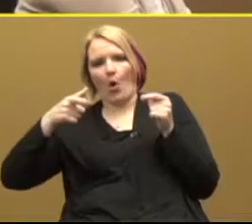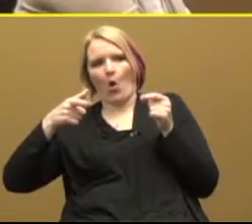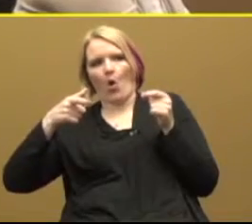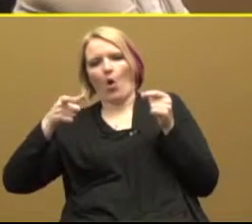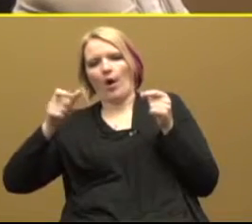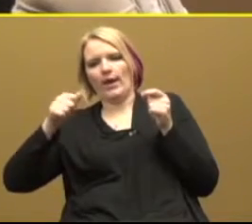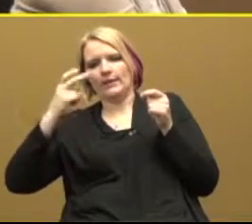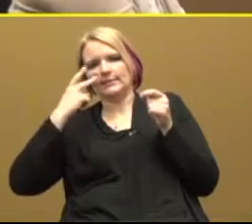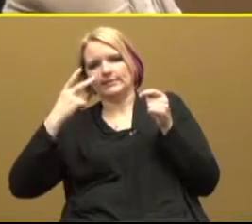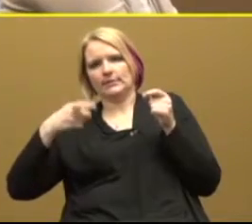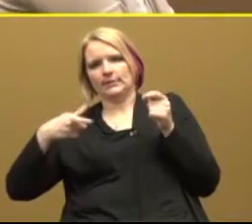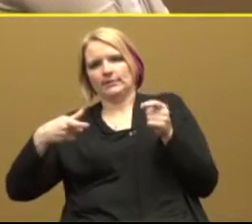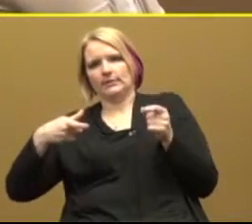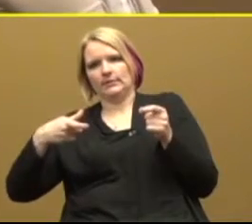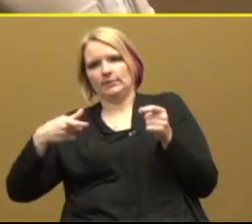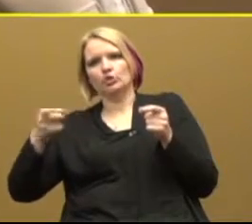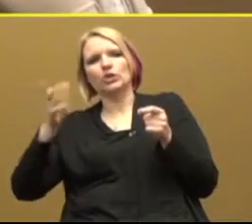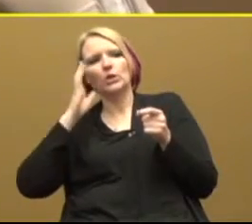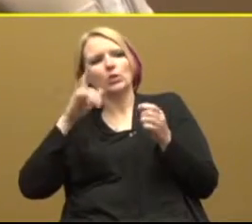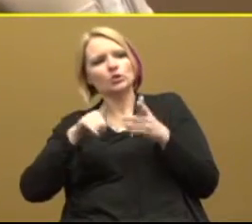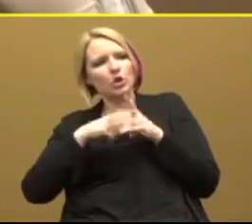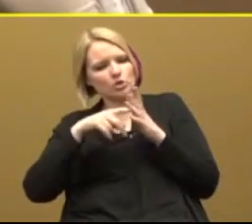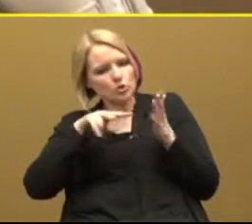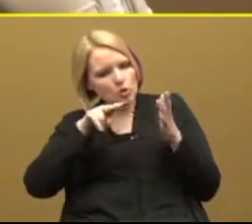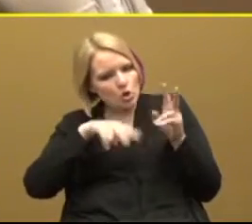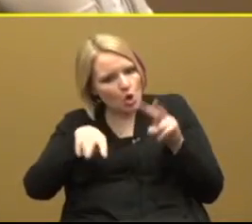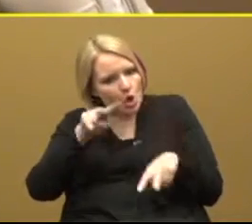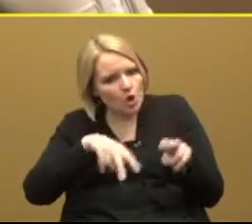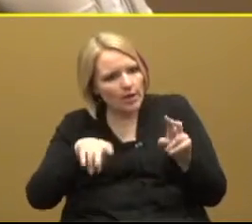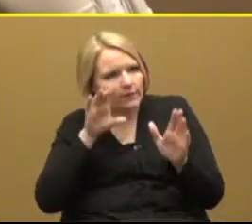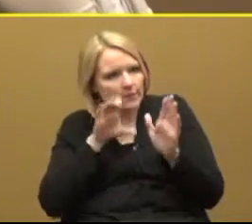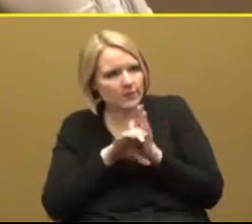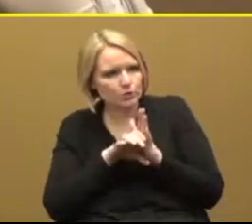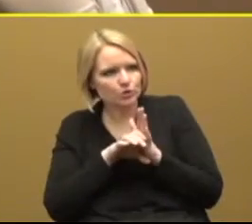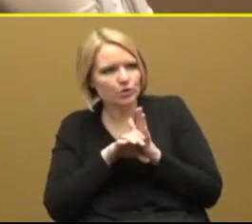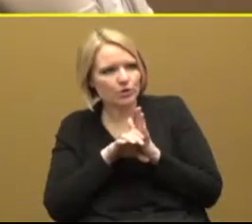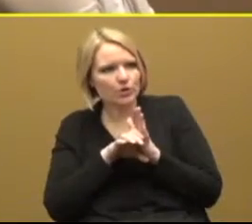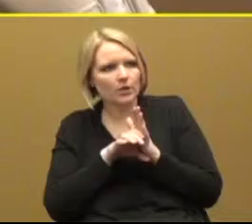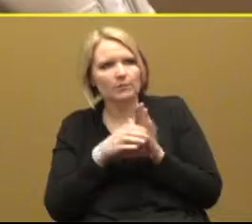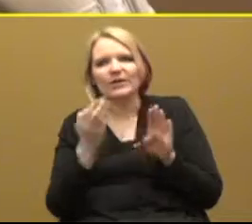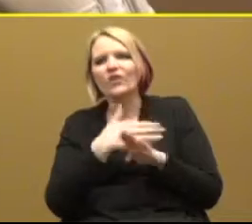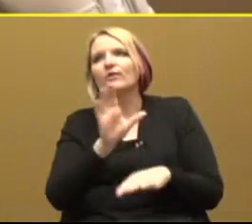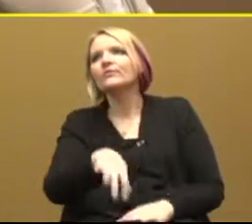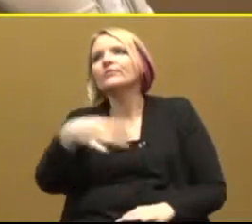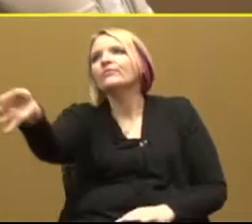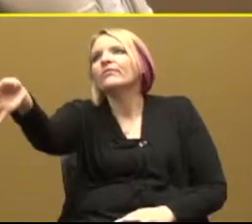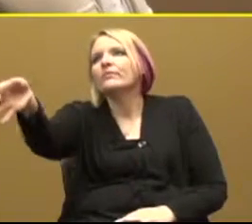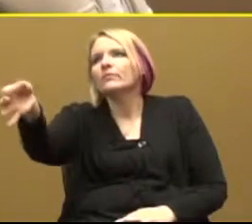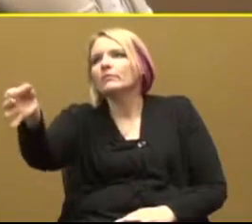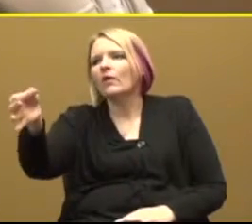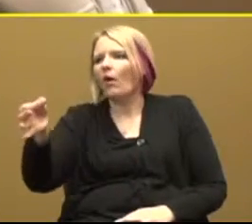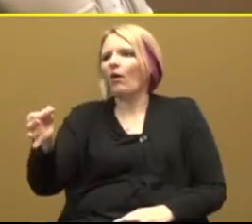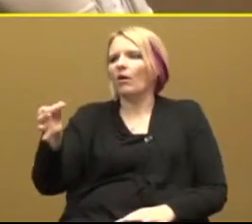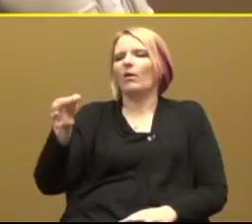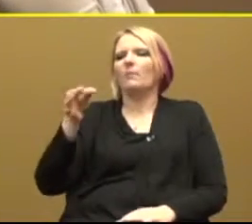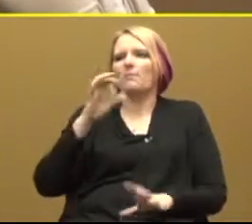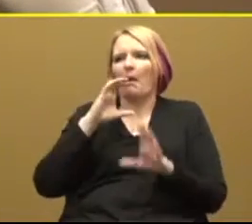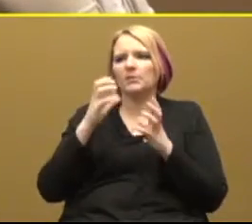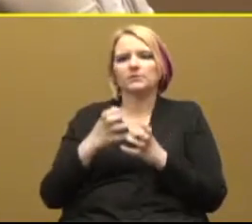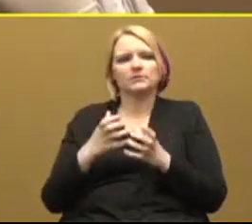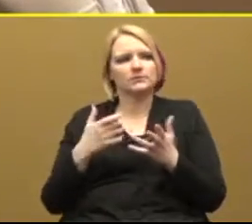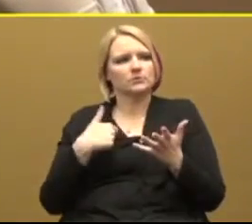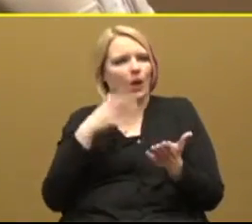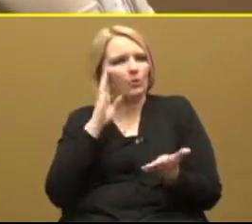So I know that she's going to begin to look at that picture, right? I'm going to replace these back on the